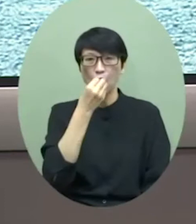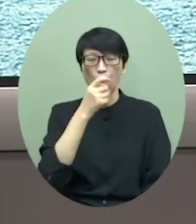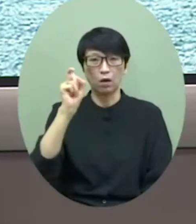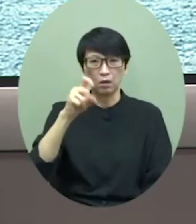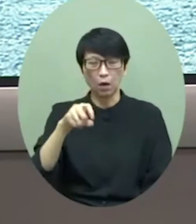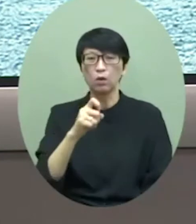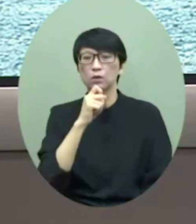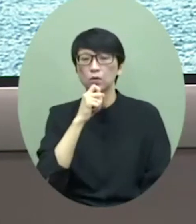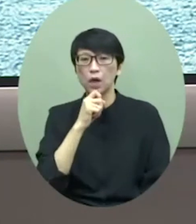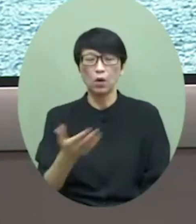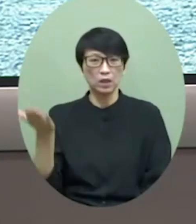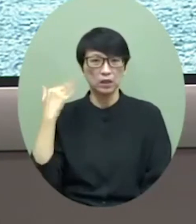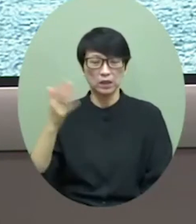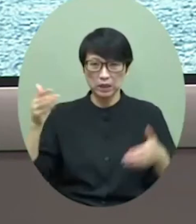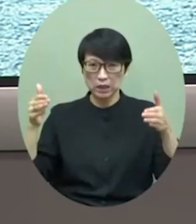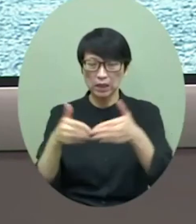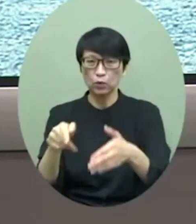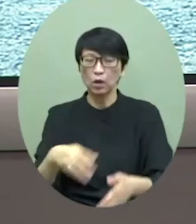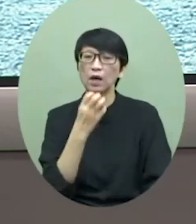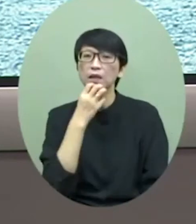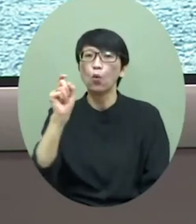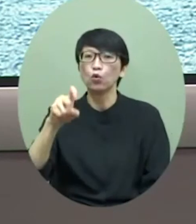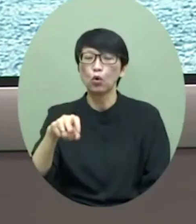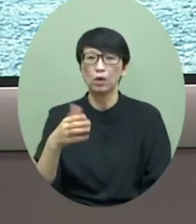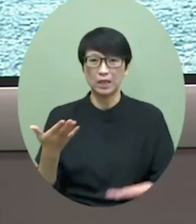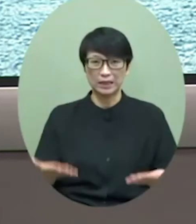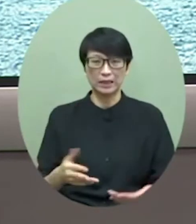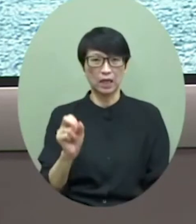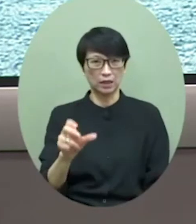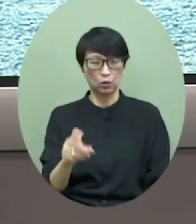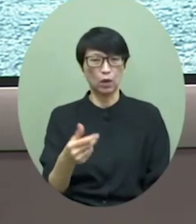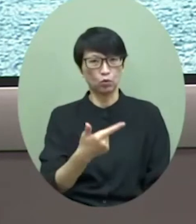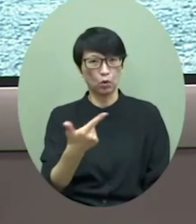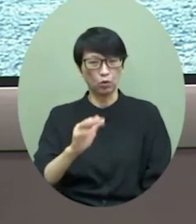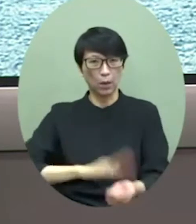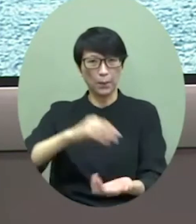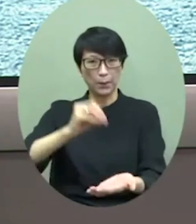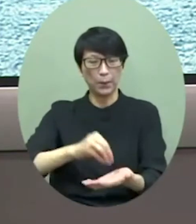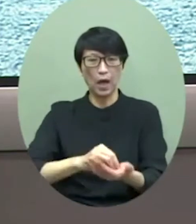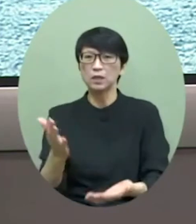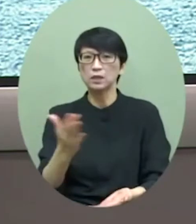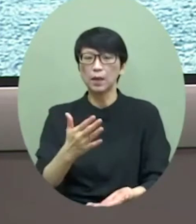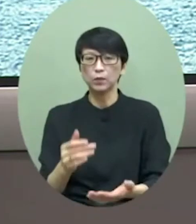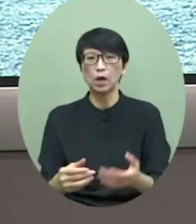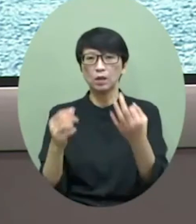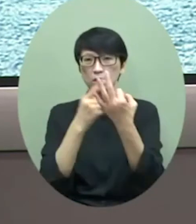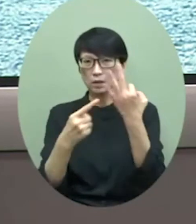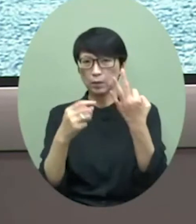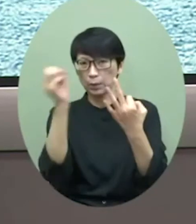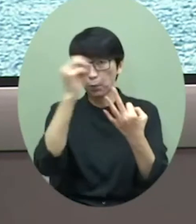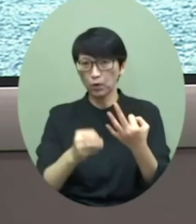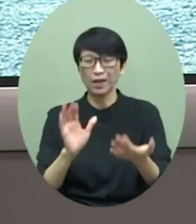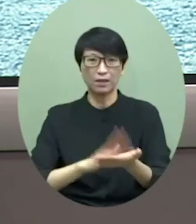map shows you that infection cases are all over the territory. At the beginning, the clusters were mainly in Kowloon